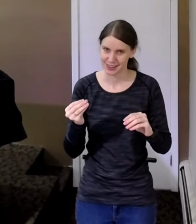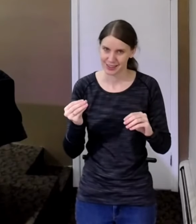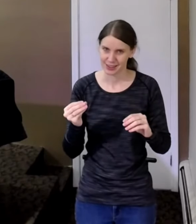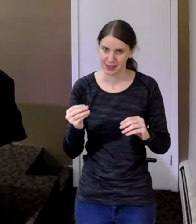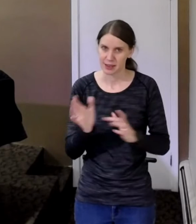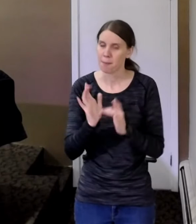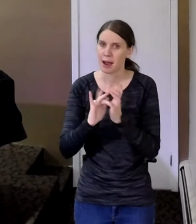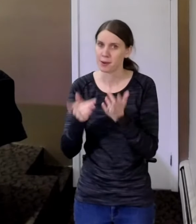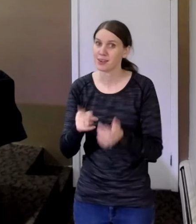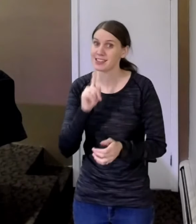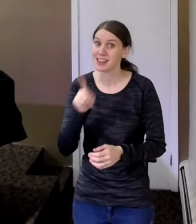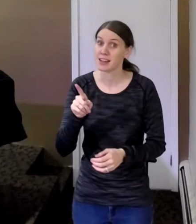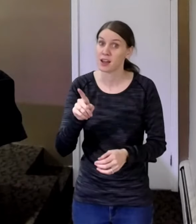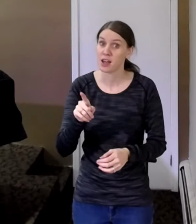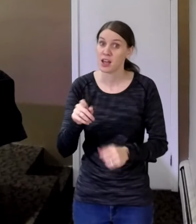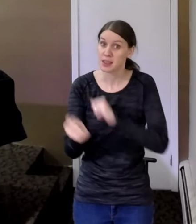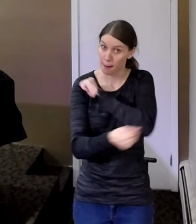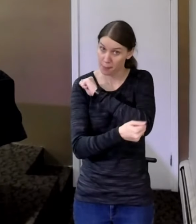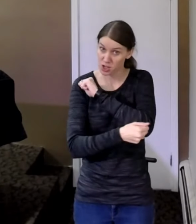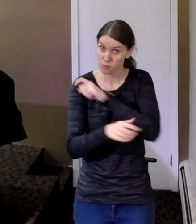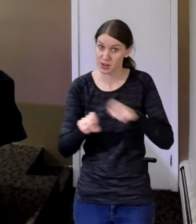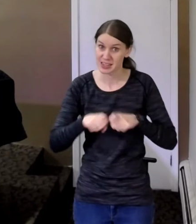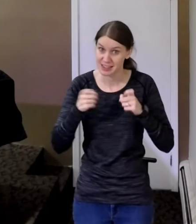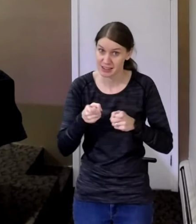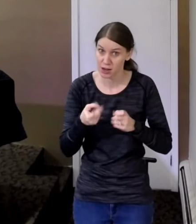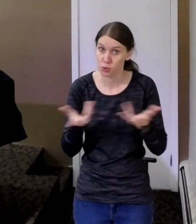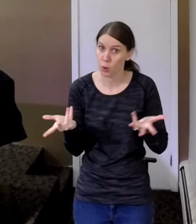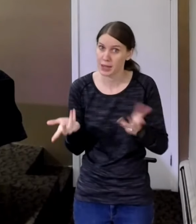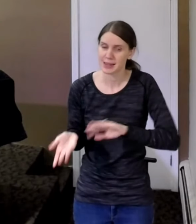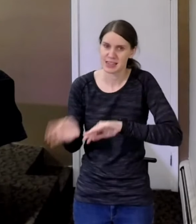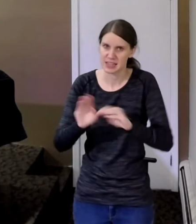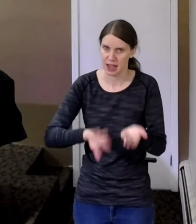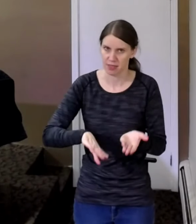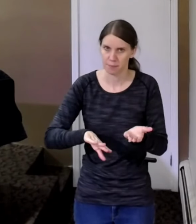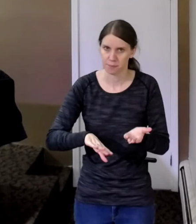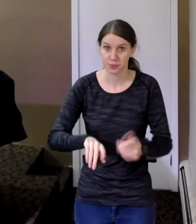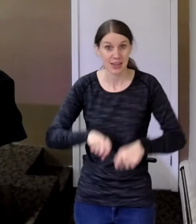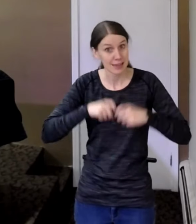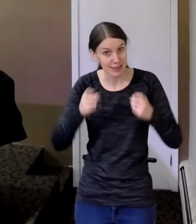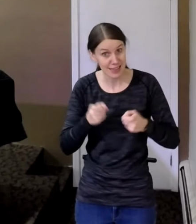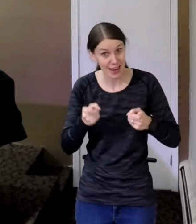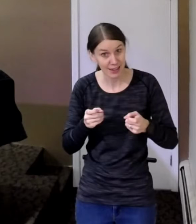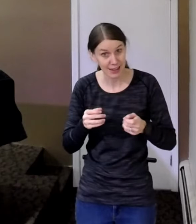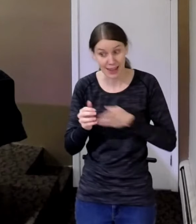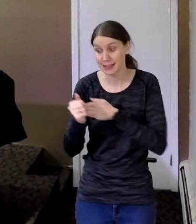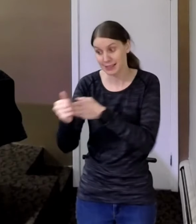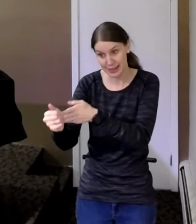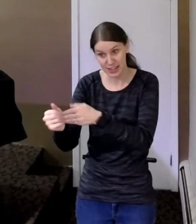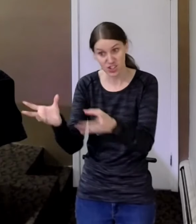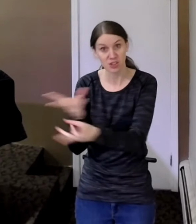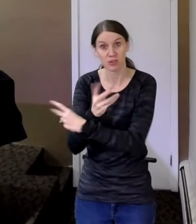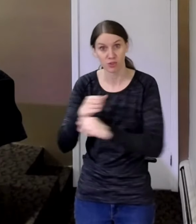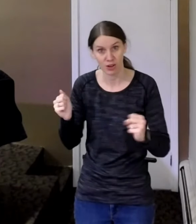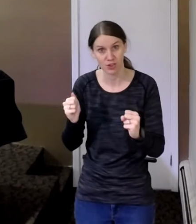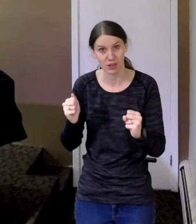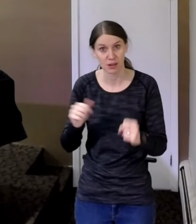the wages of sin is death. Sin leads to destruction,